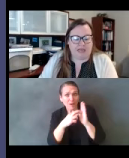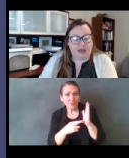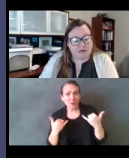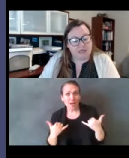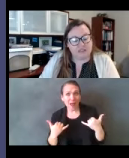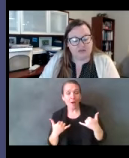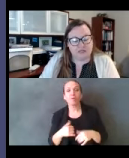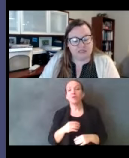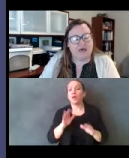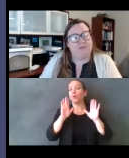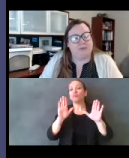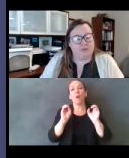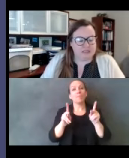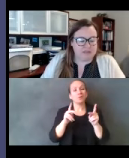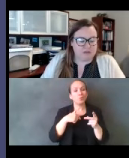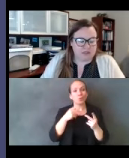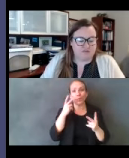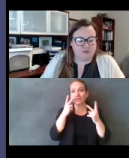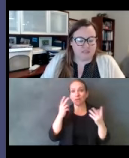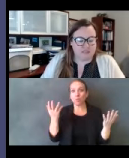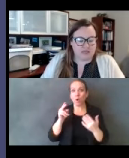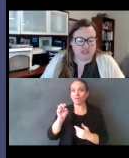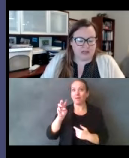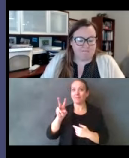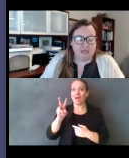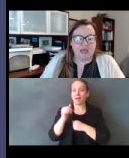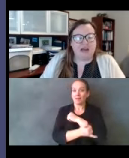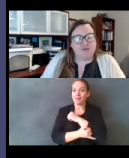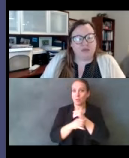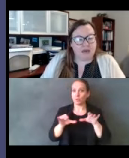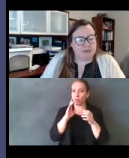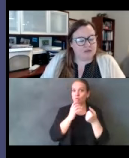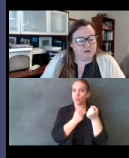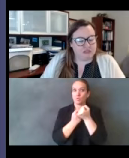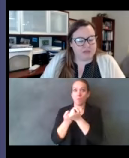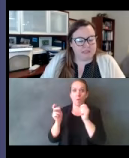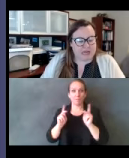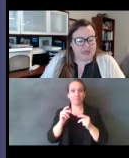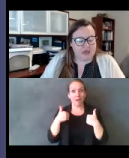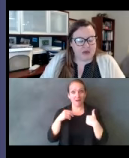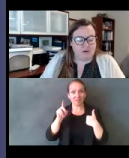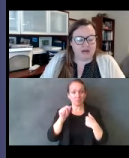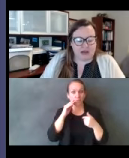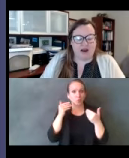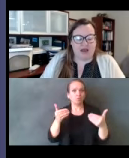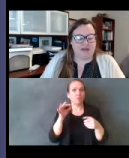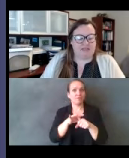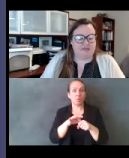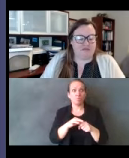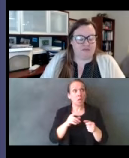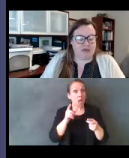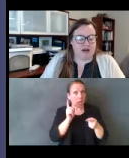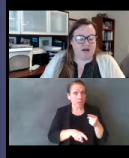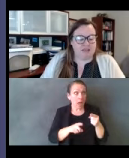what Nevada County is doing to help people with disabilities vote this election. And if you can't make the workshop today, we're going to air